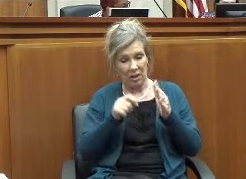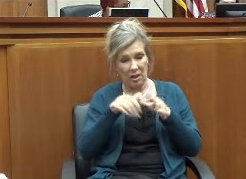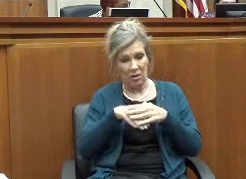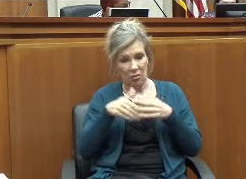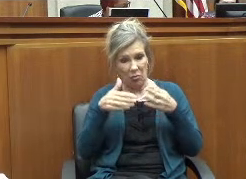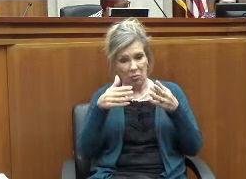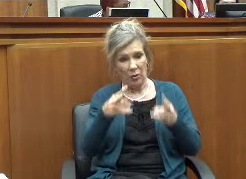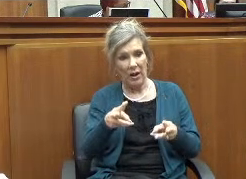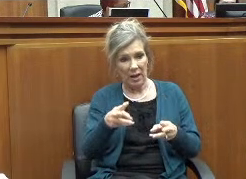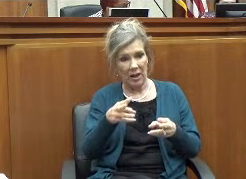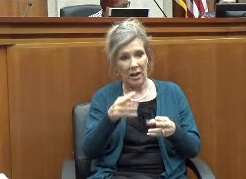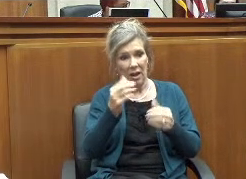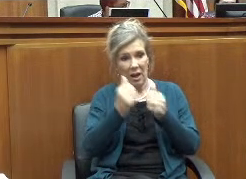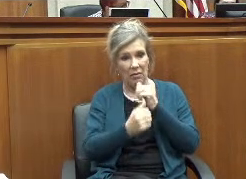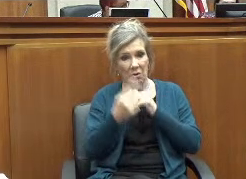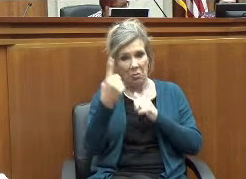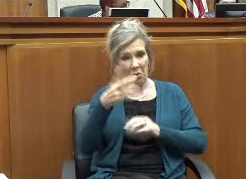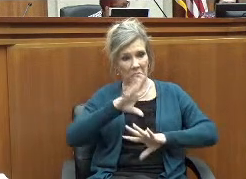the next BESI meeting?